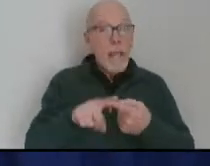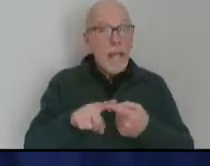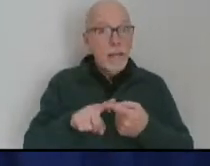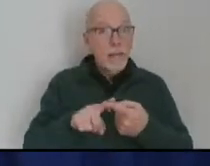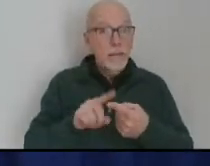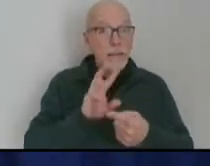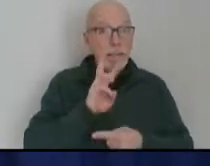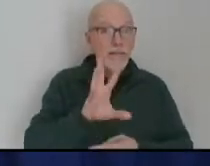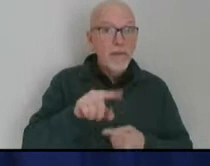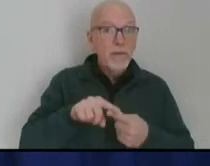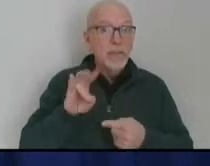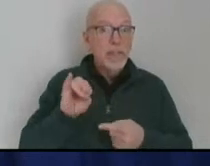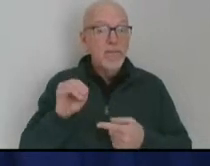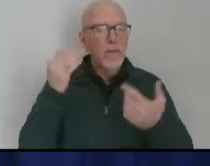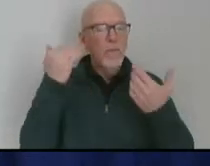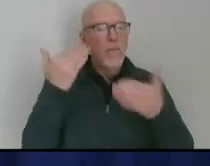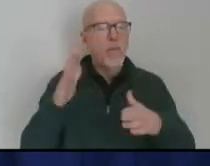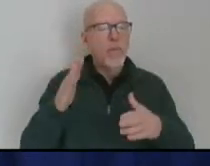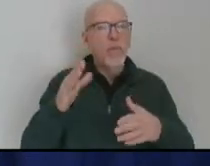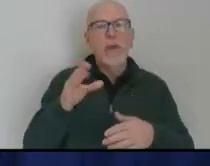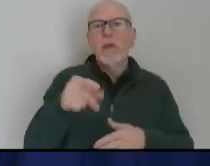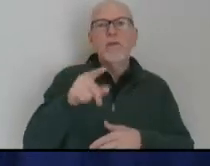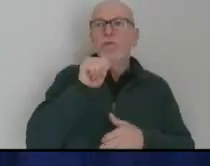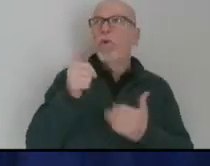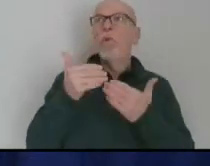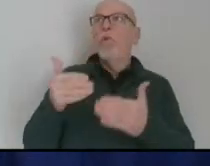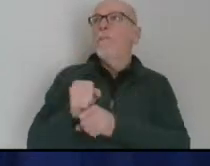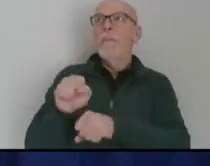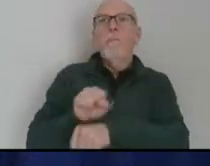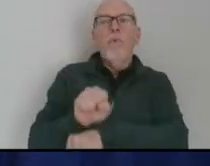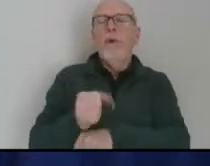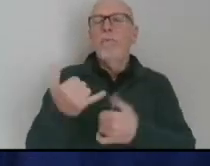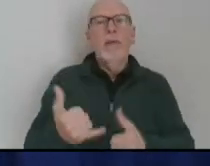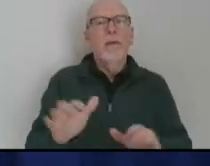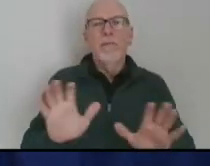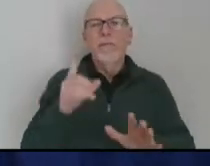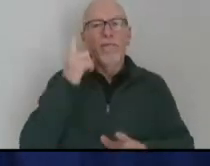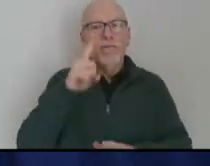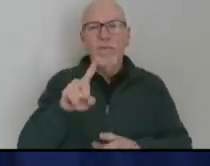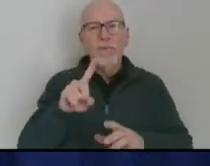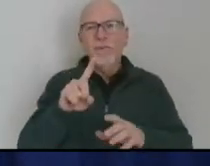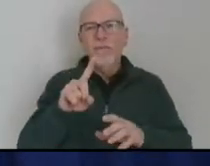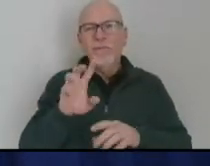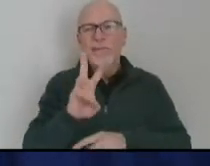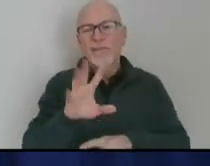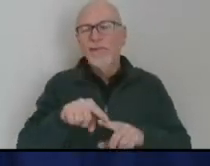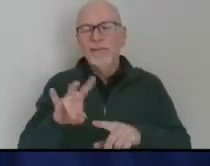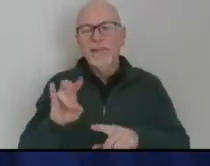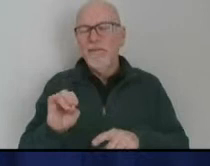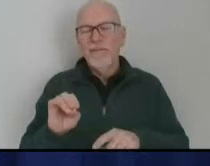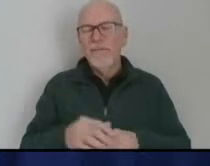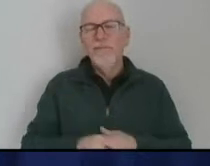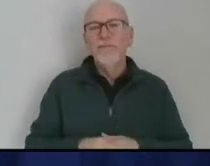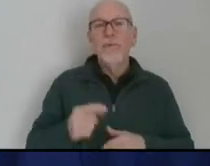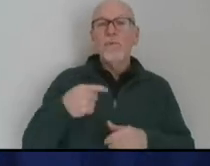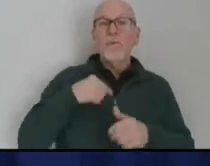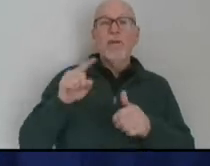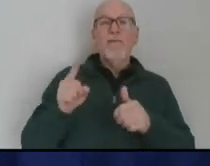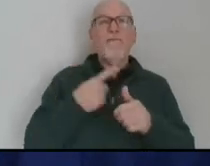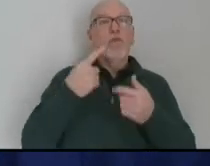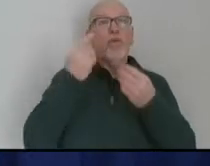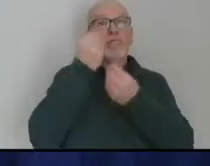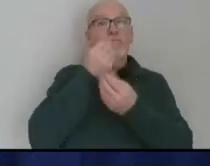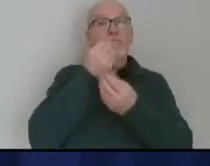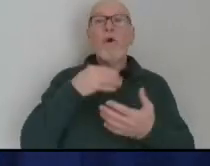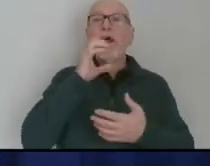will open, and you cannot make appointments at this time in that age group. When we first announced our age-based approach, we